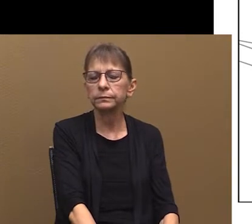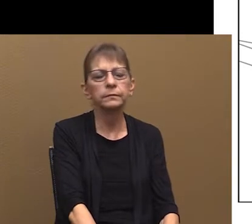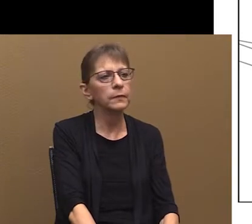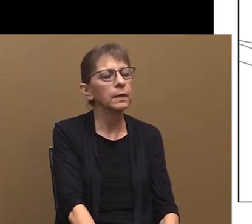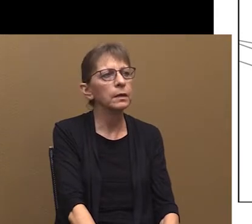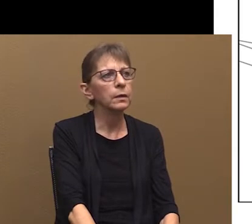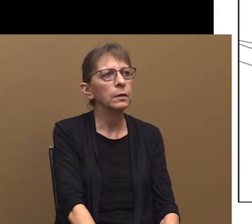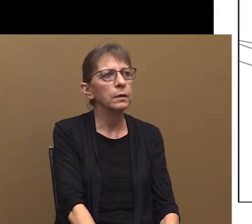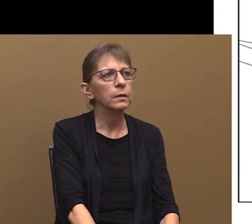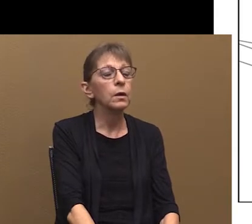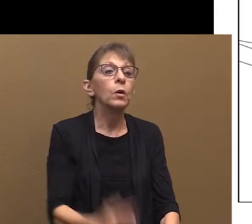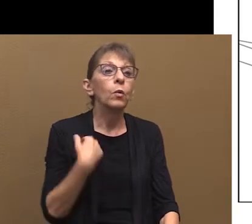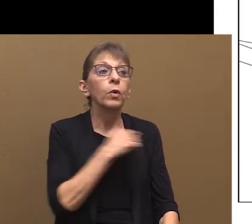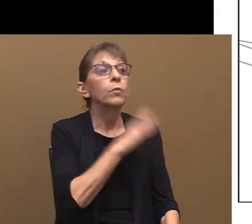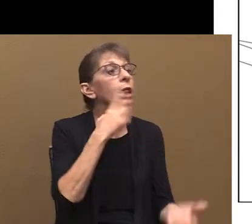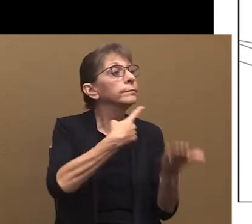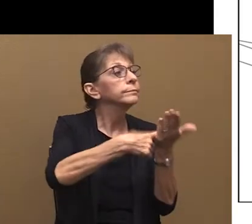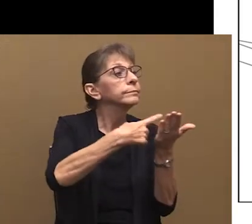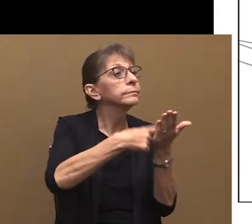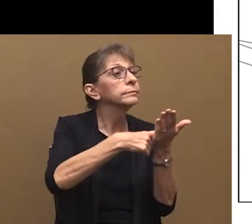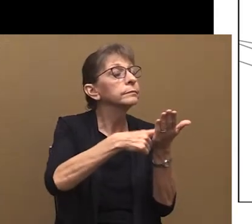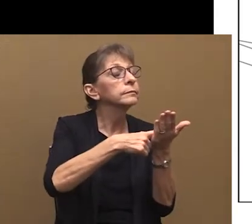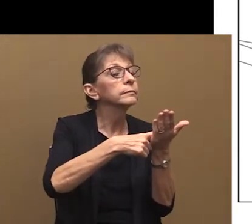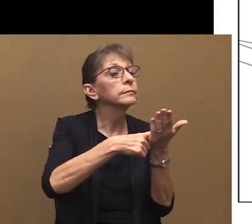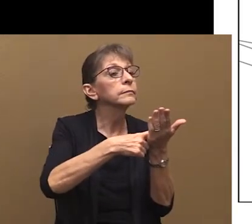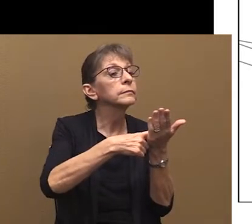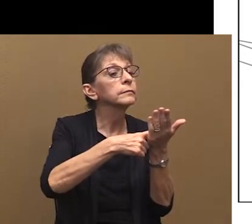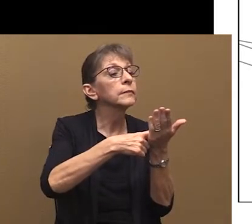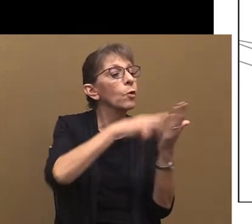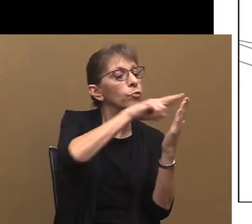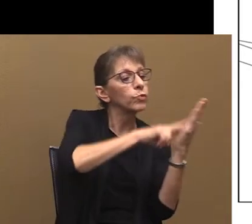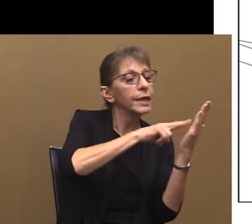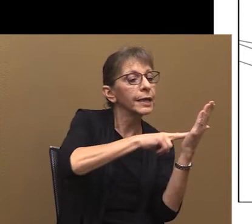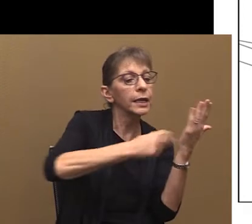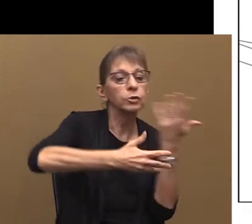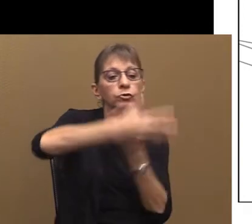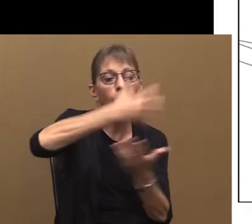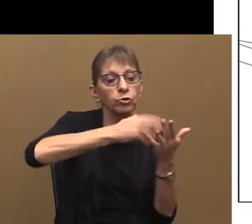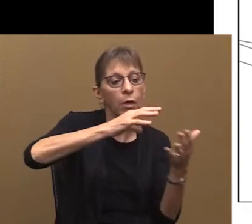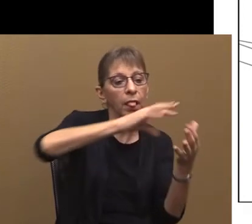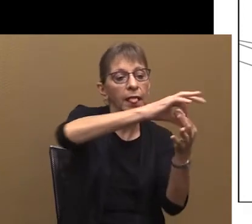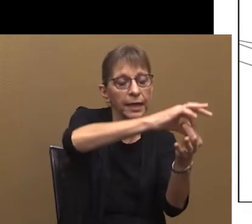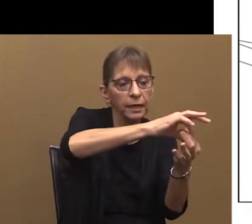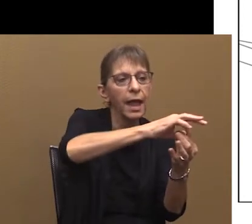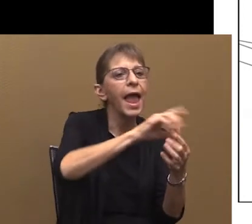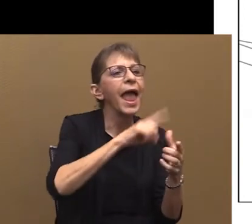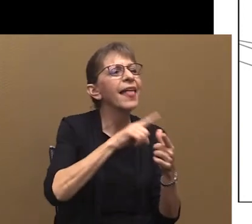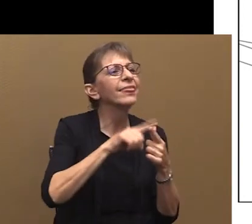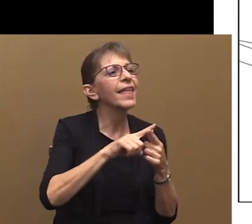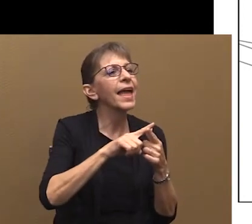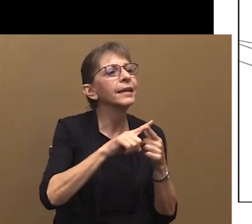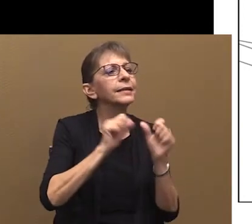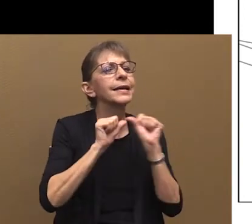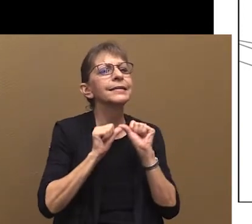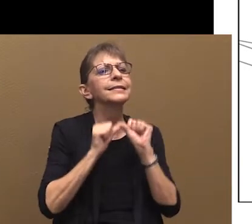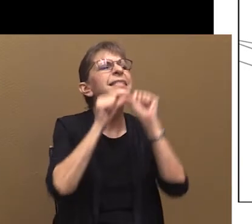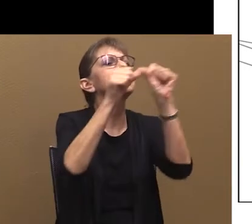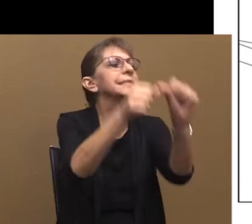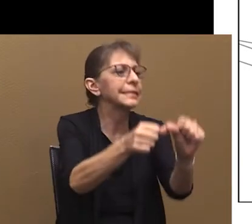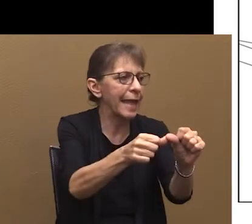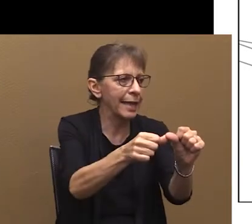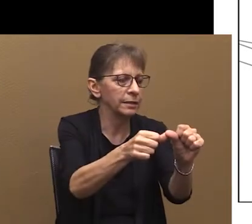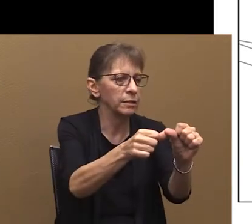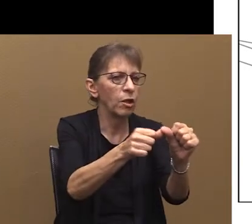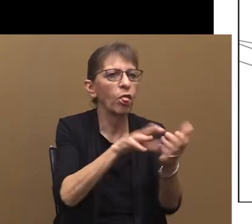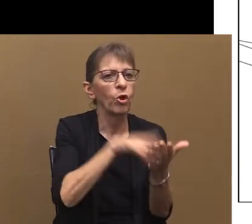We're going to look at the link with social and reading, and also I'd like you to think about sustained